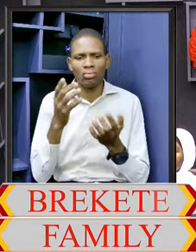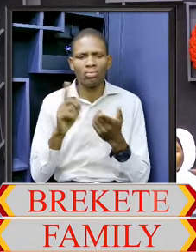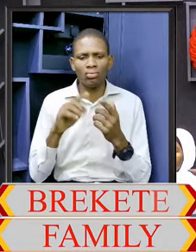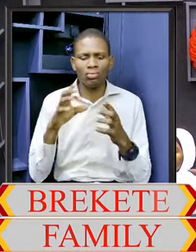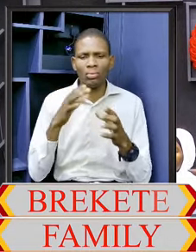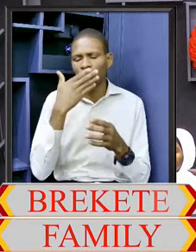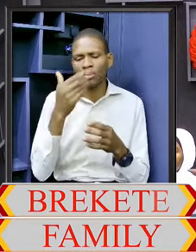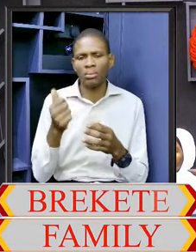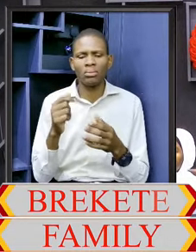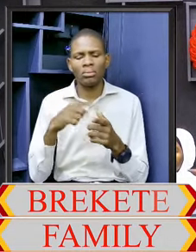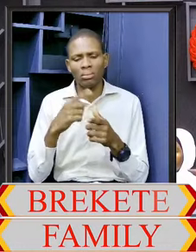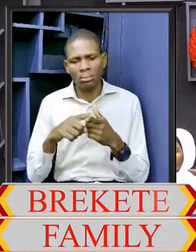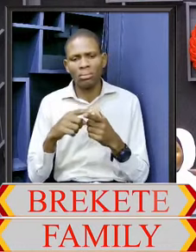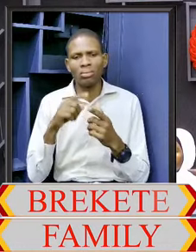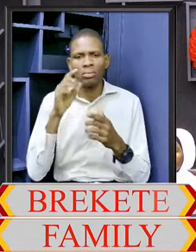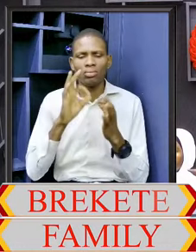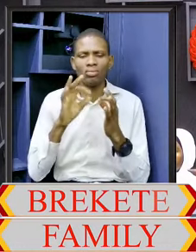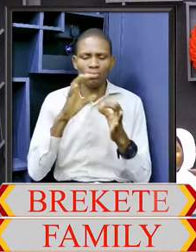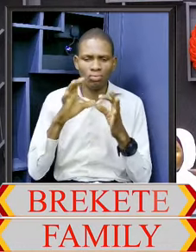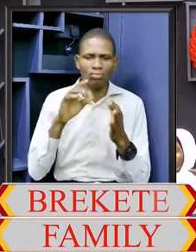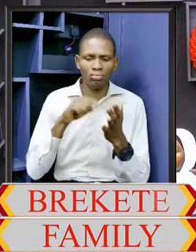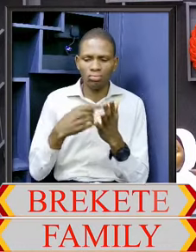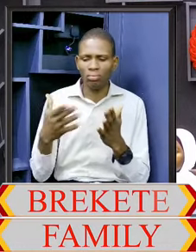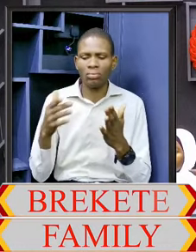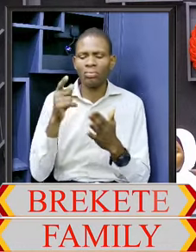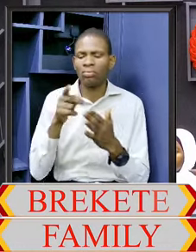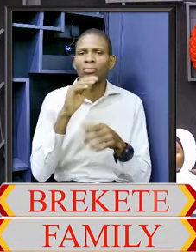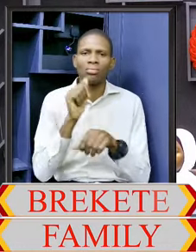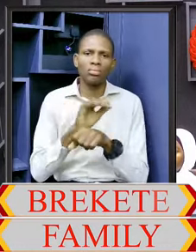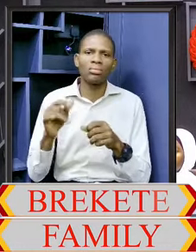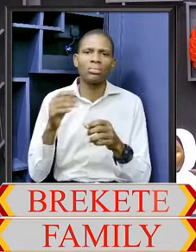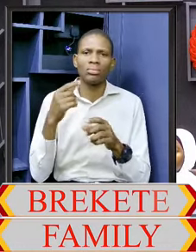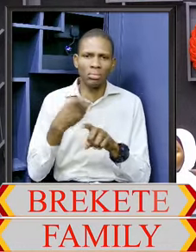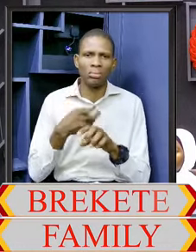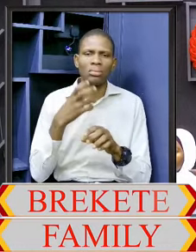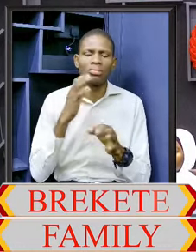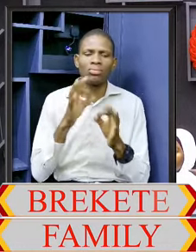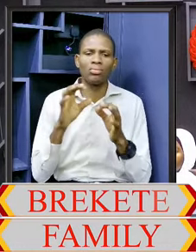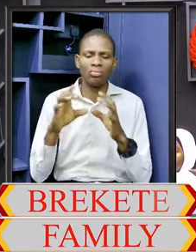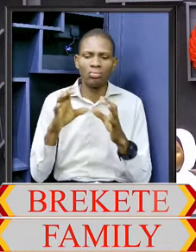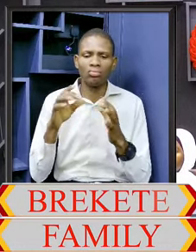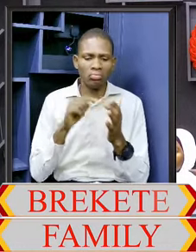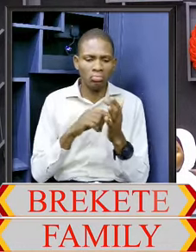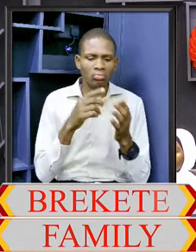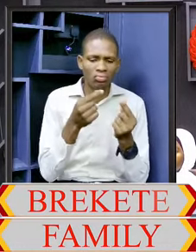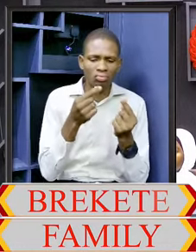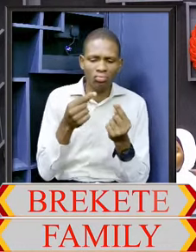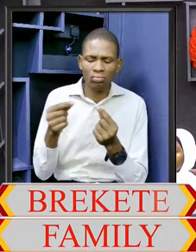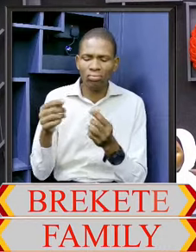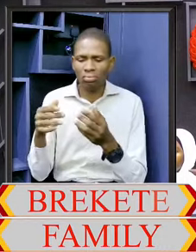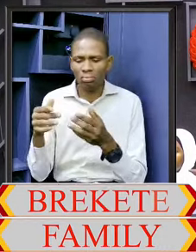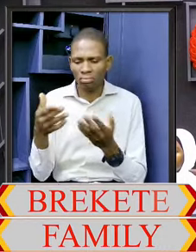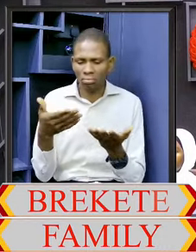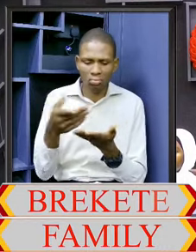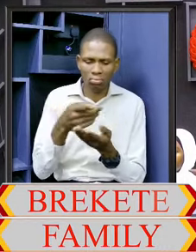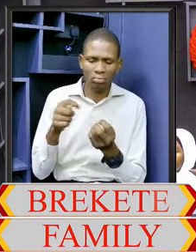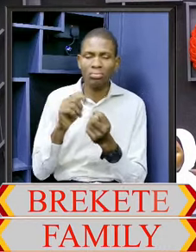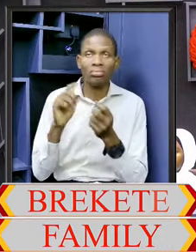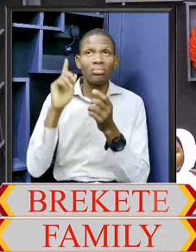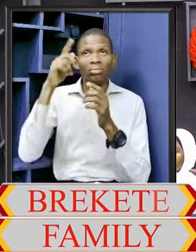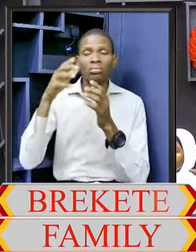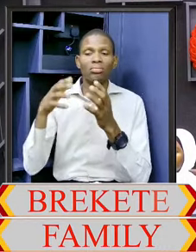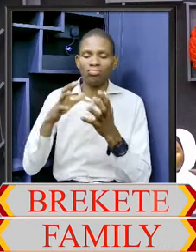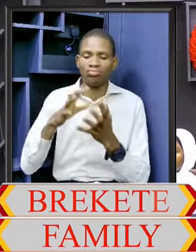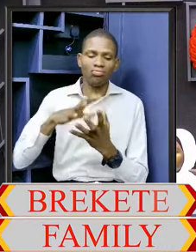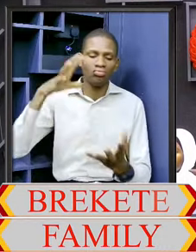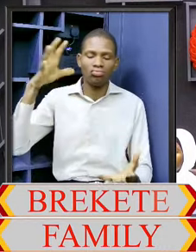do these things, it means I am working hard. And the beauty of it is, if you do these small, small things together, over time, it compounds. And the result